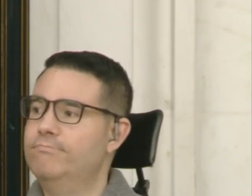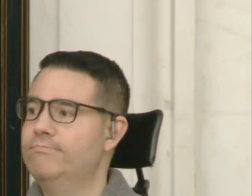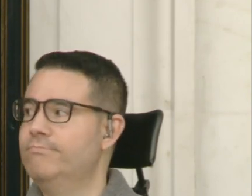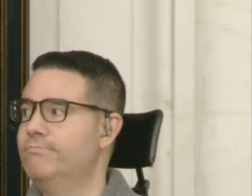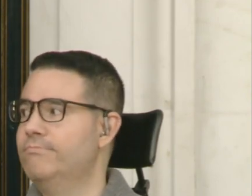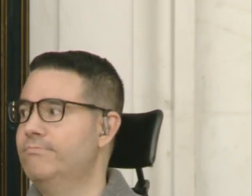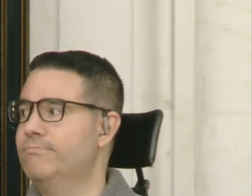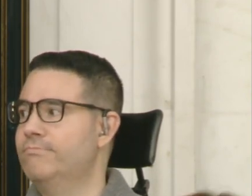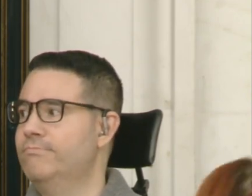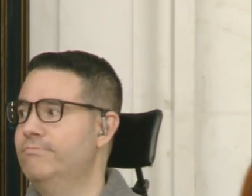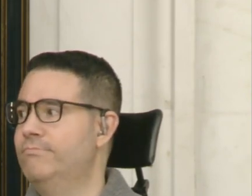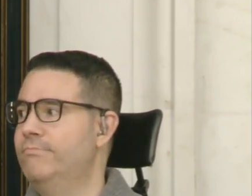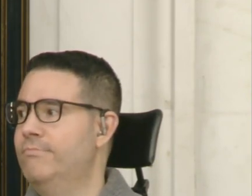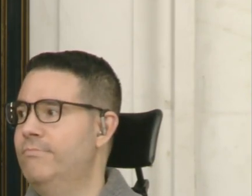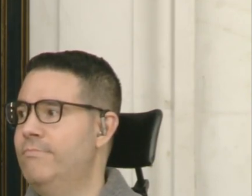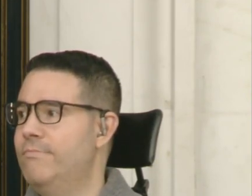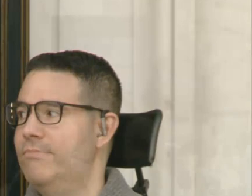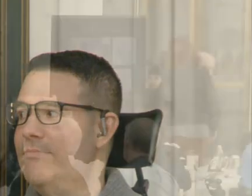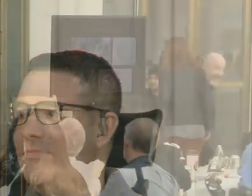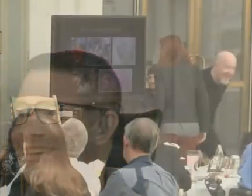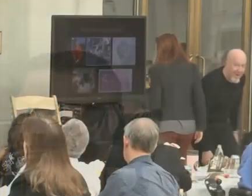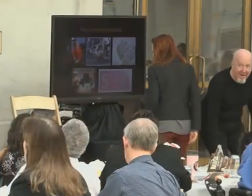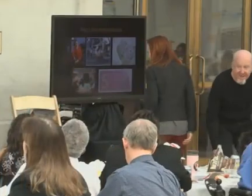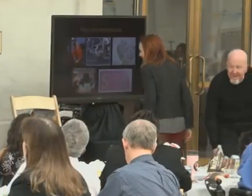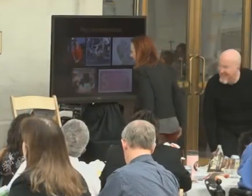Okay, thank you. Pen over.